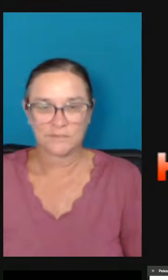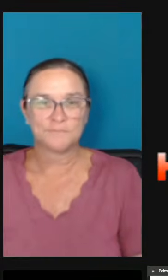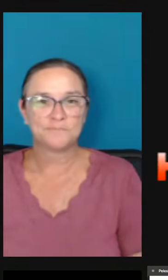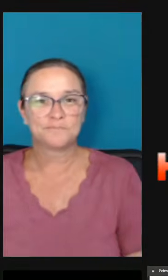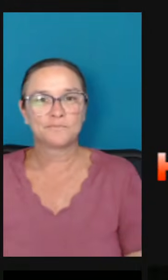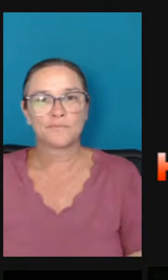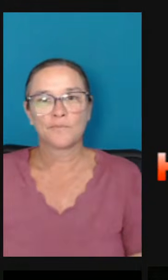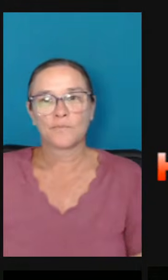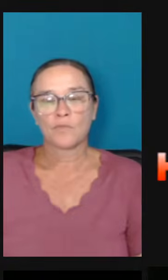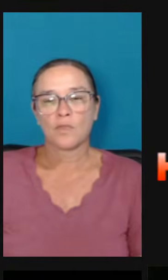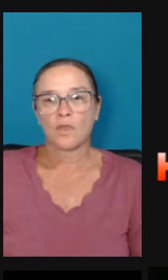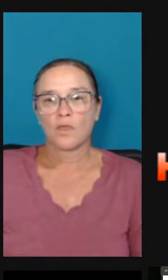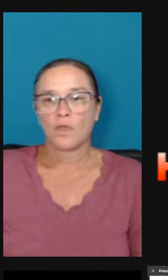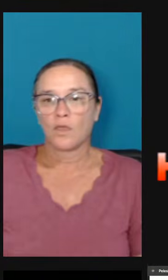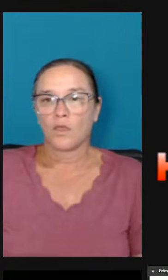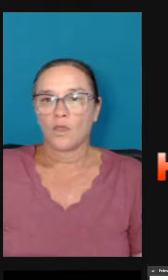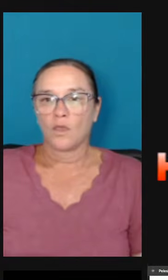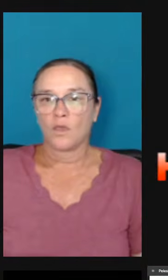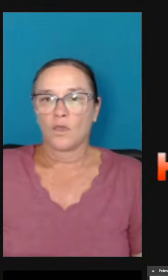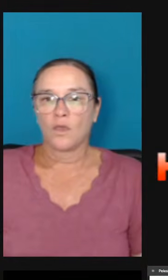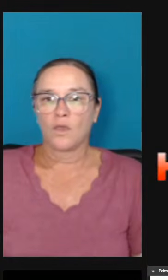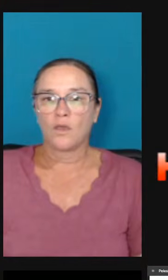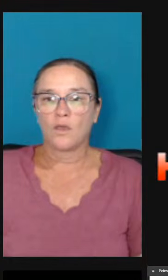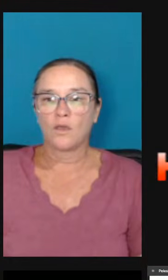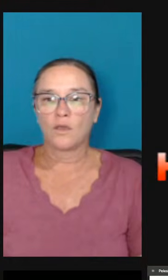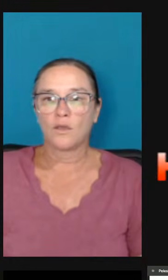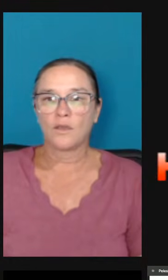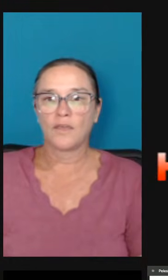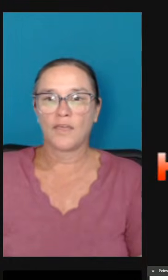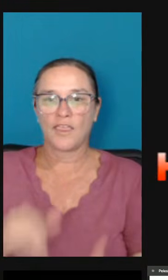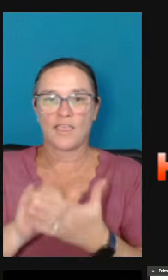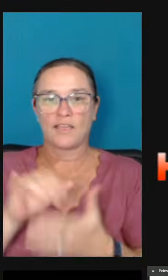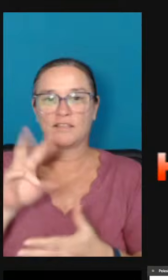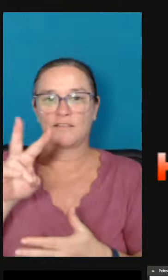All right, so that's the VOG